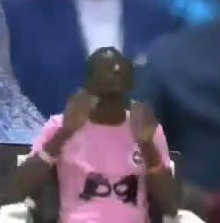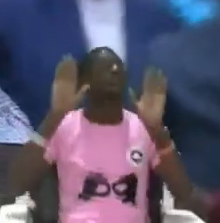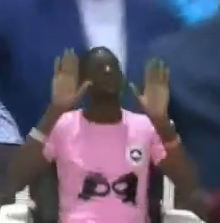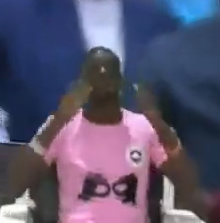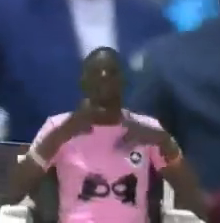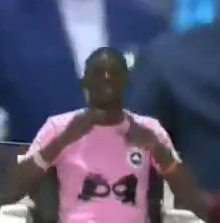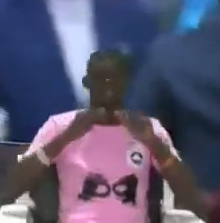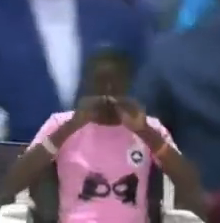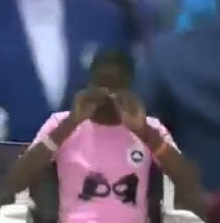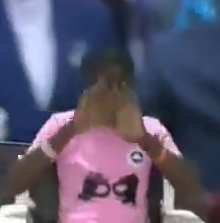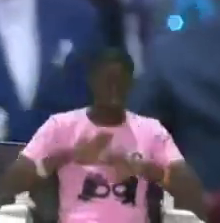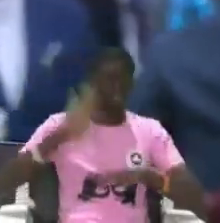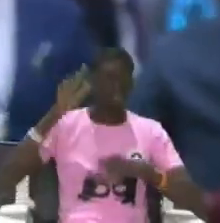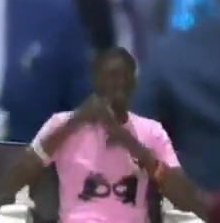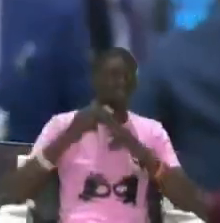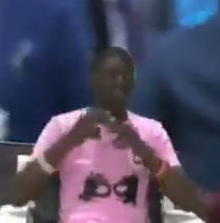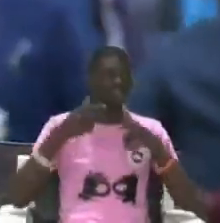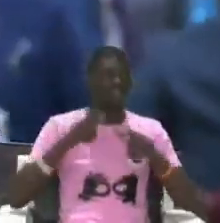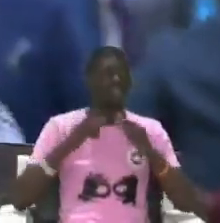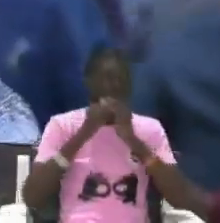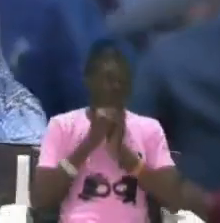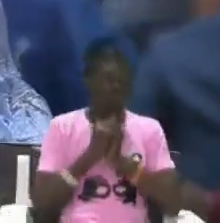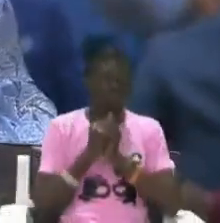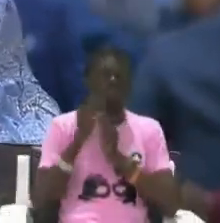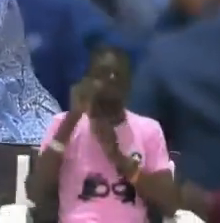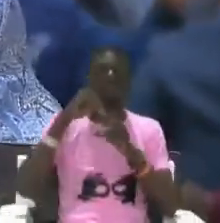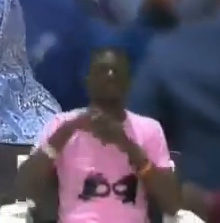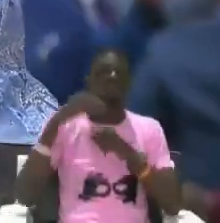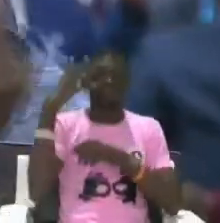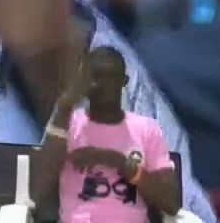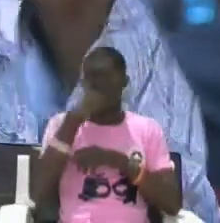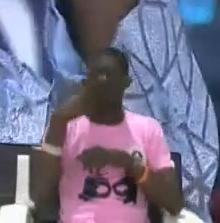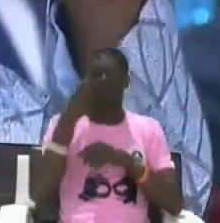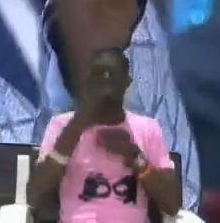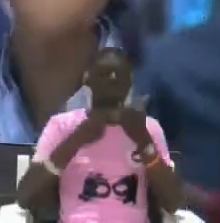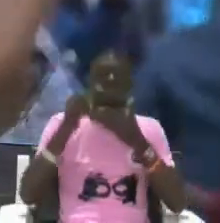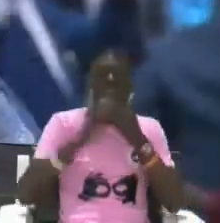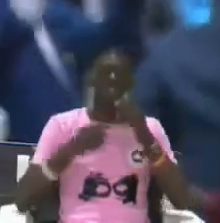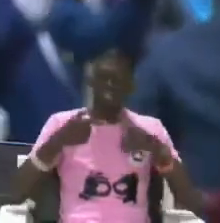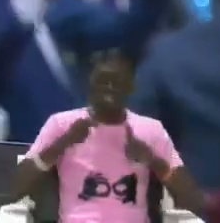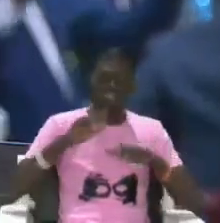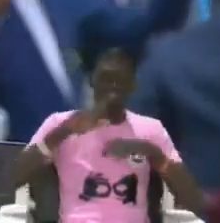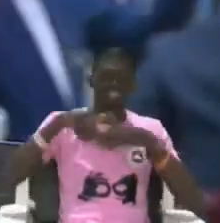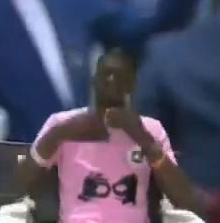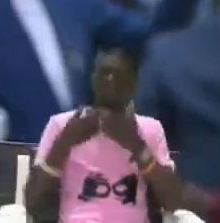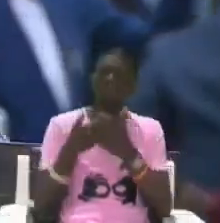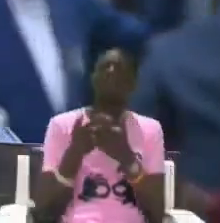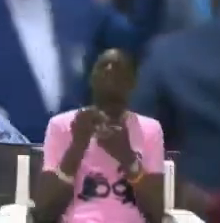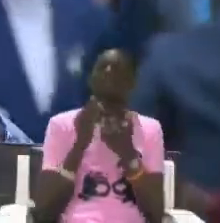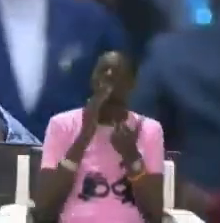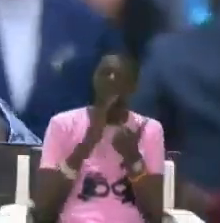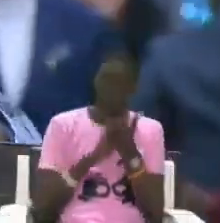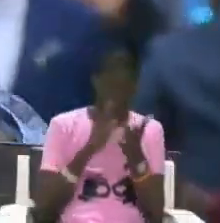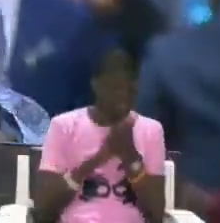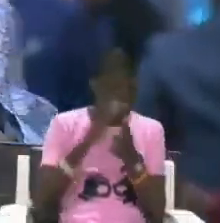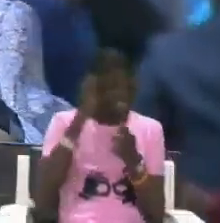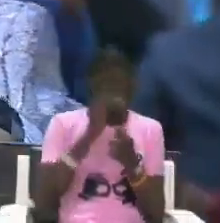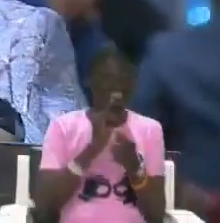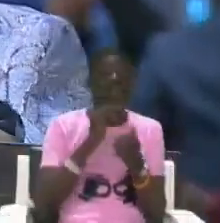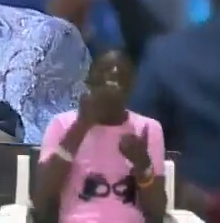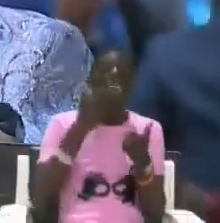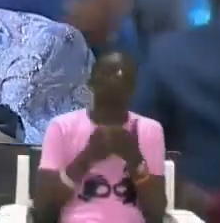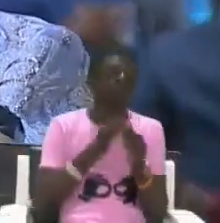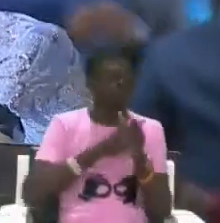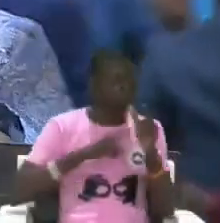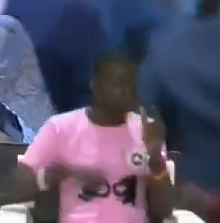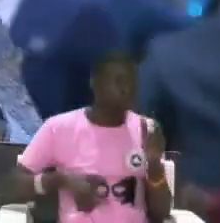us worship him in the beauty of holiness tonight. Let's just give him all praise. He deserves it all. He deserves it